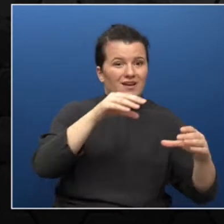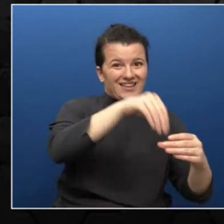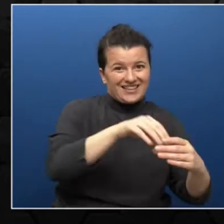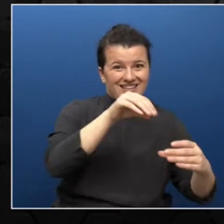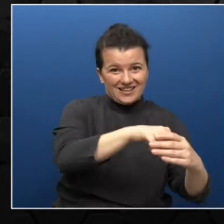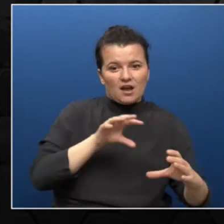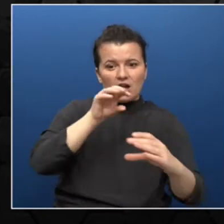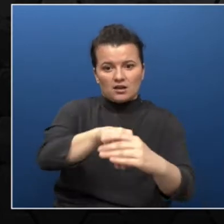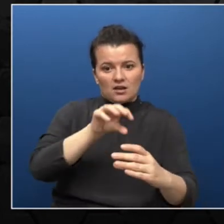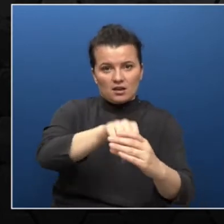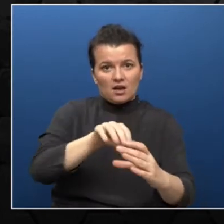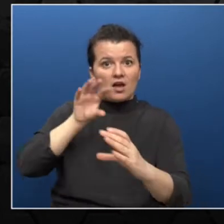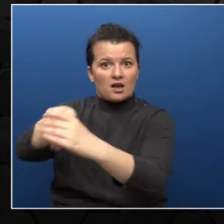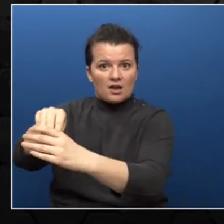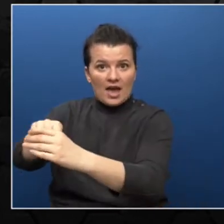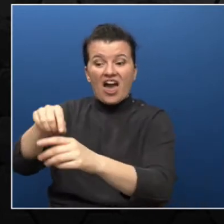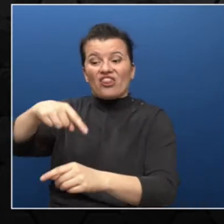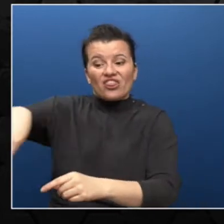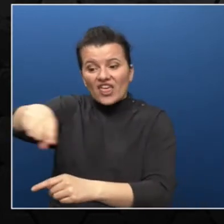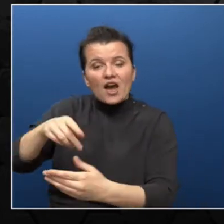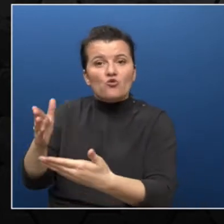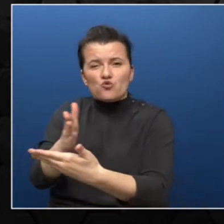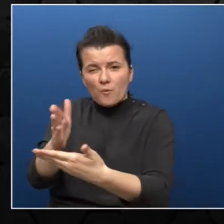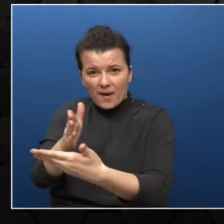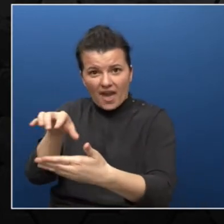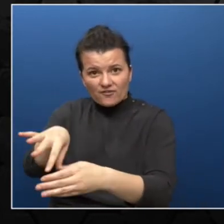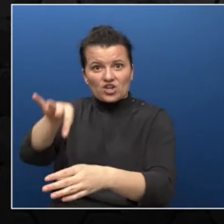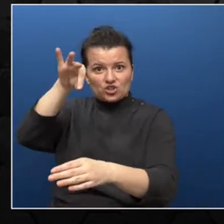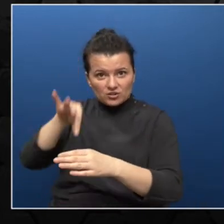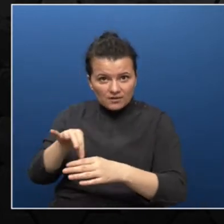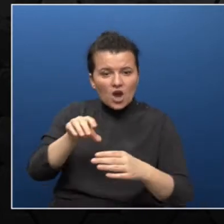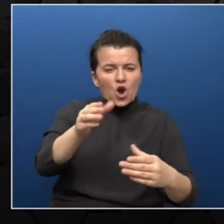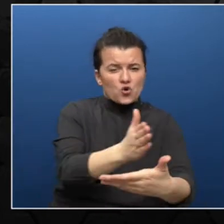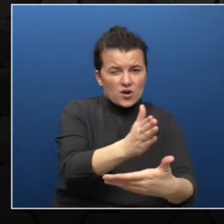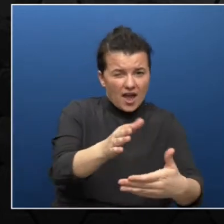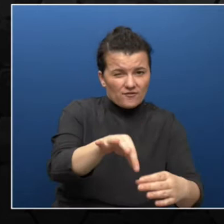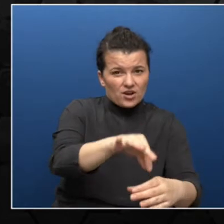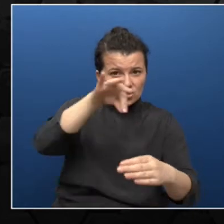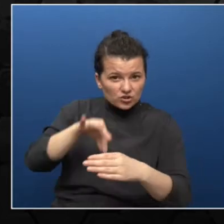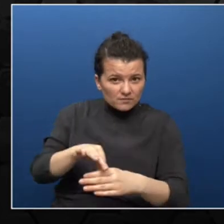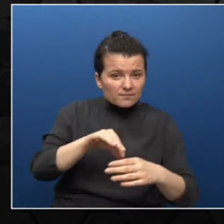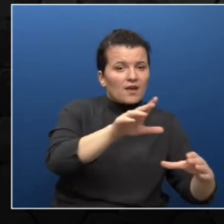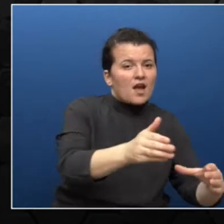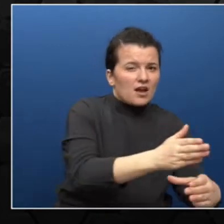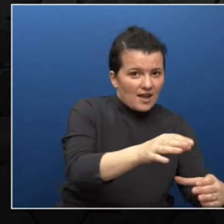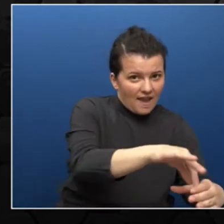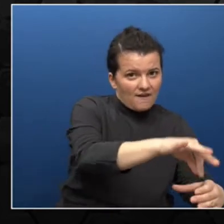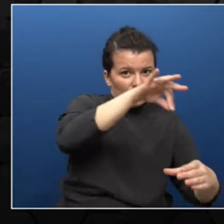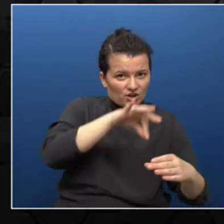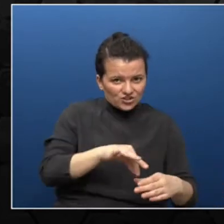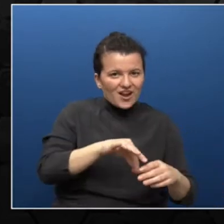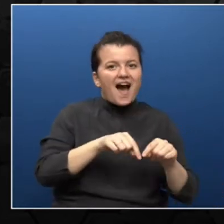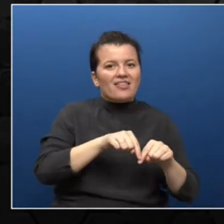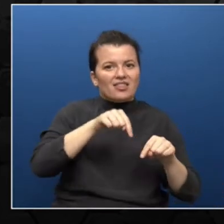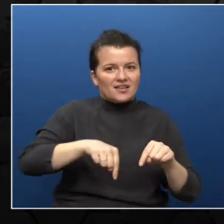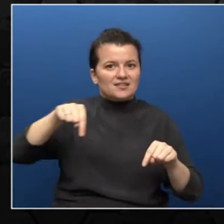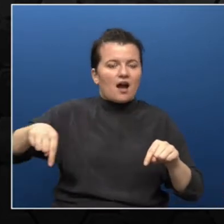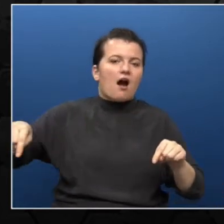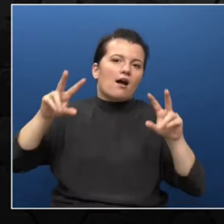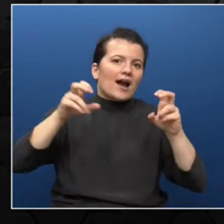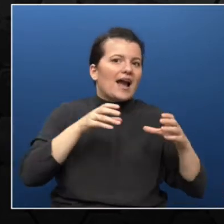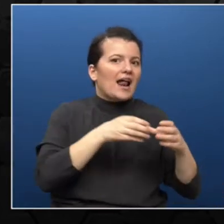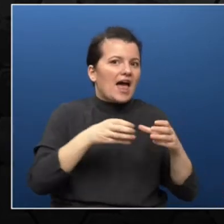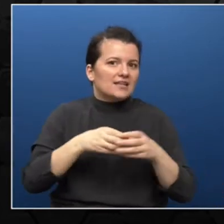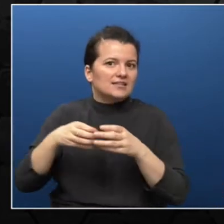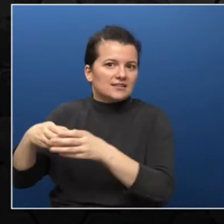goes on in iterations, and we keep checking the means of the data until we get different clusters of data in which all the means are almost the same